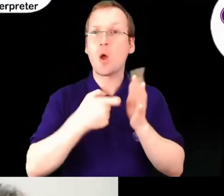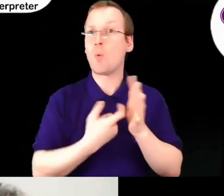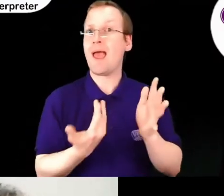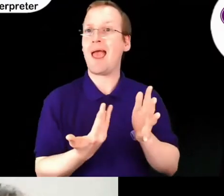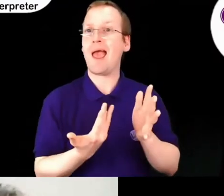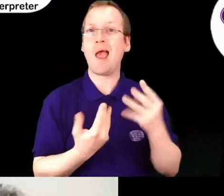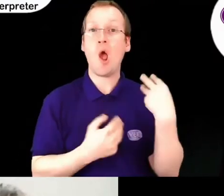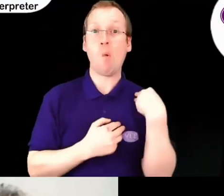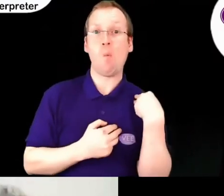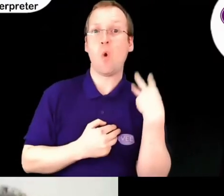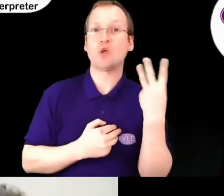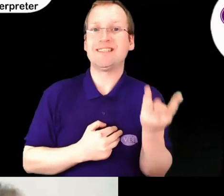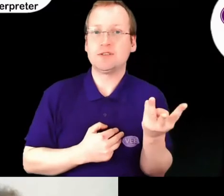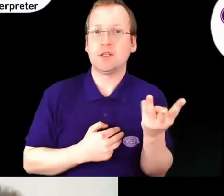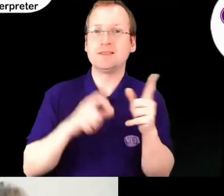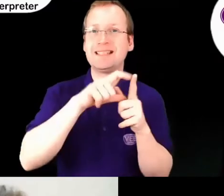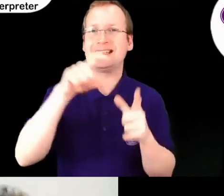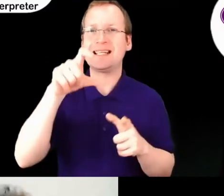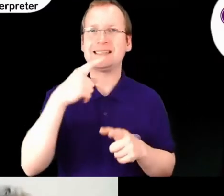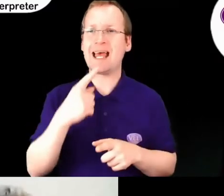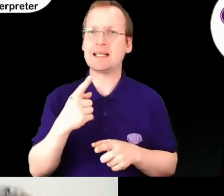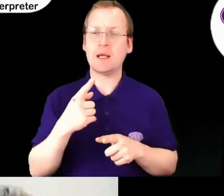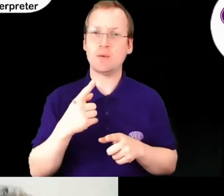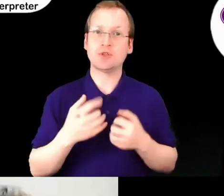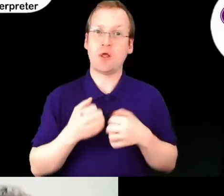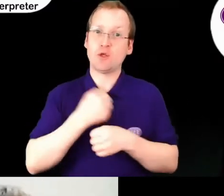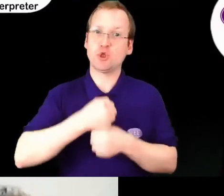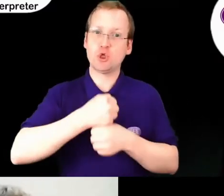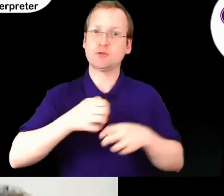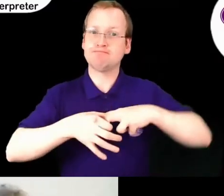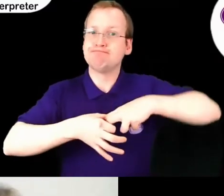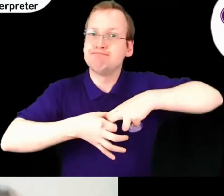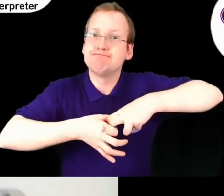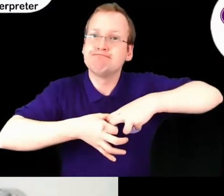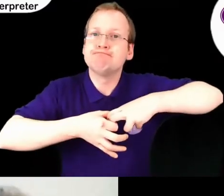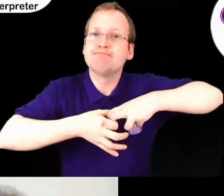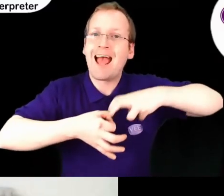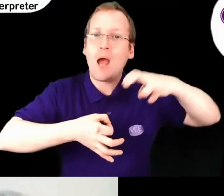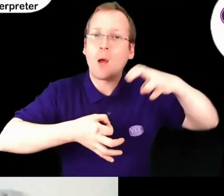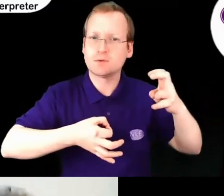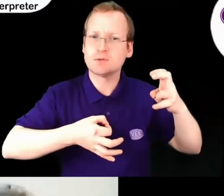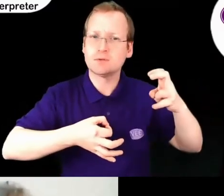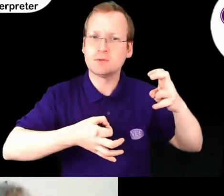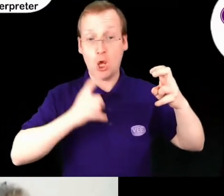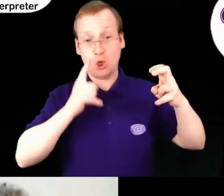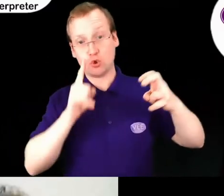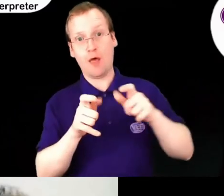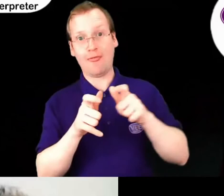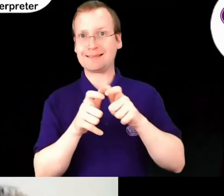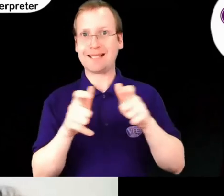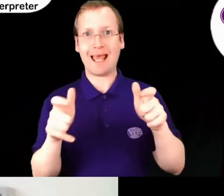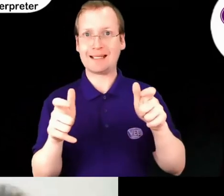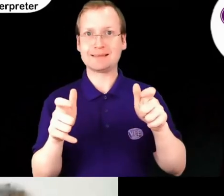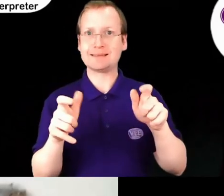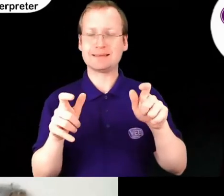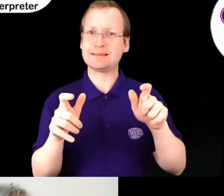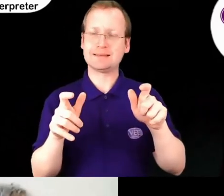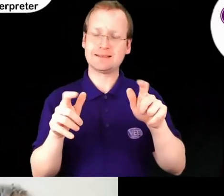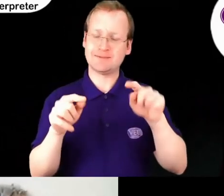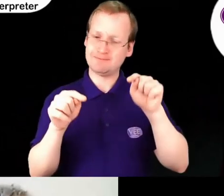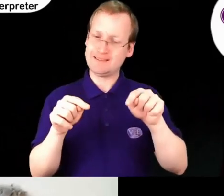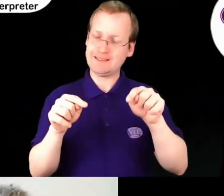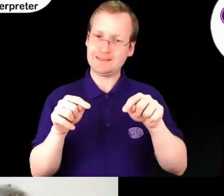said that he was on his way out of the church. And then he came across that text and that particular